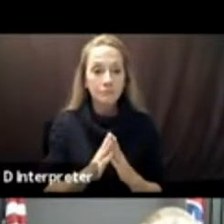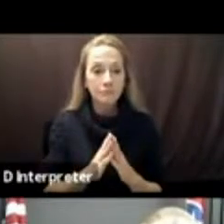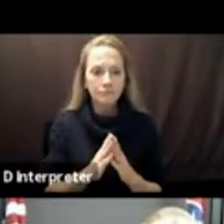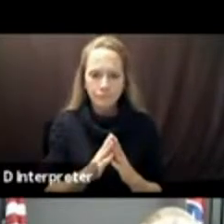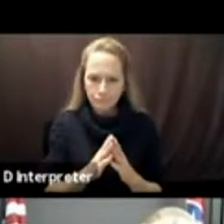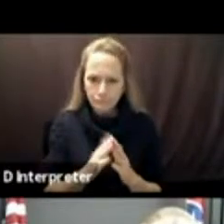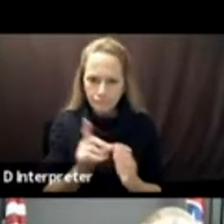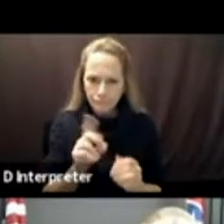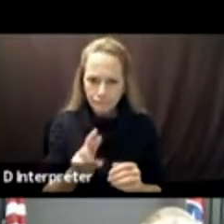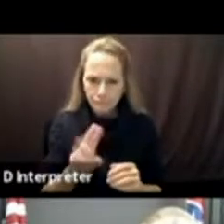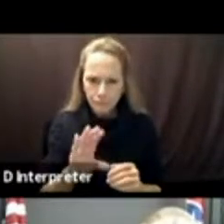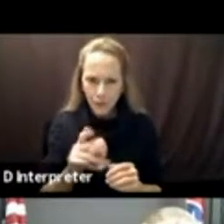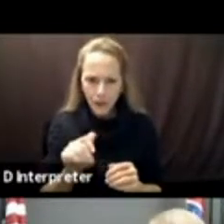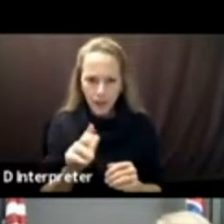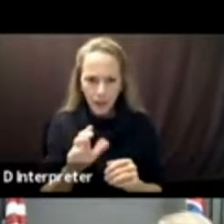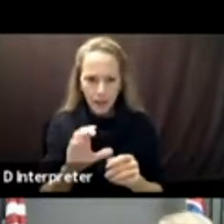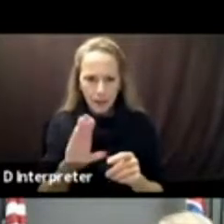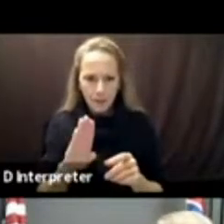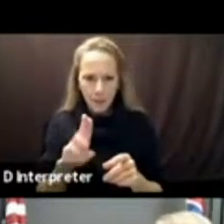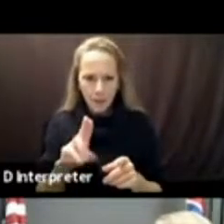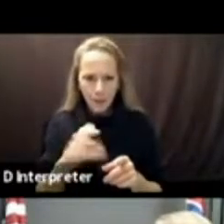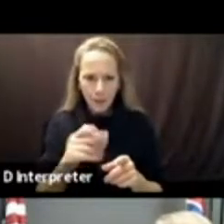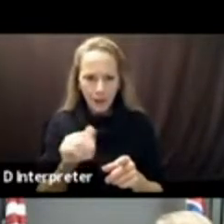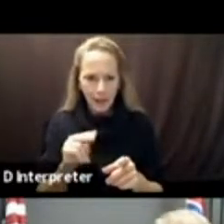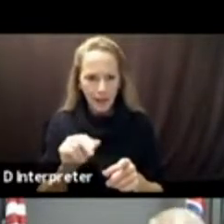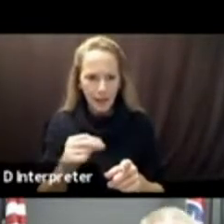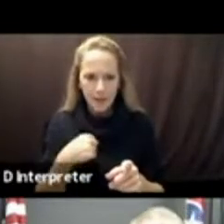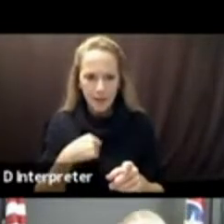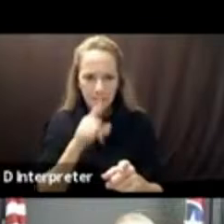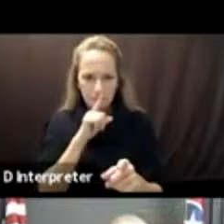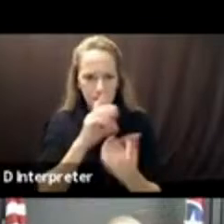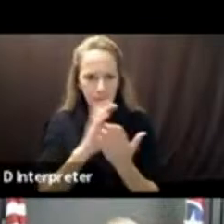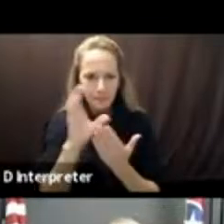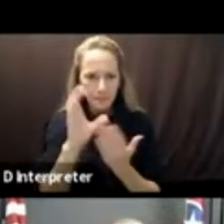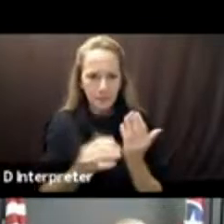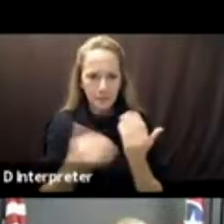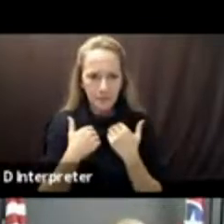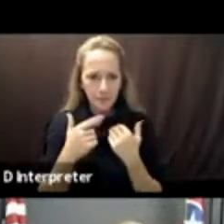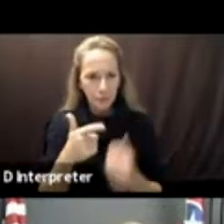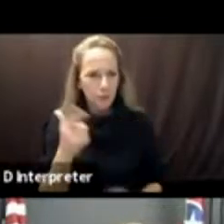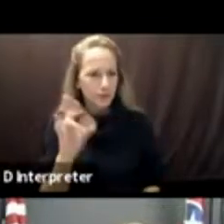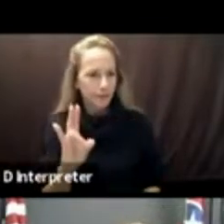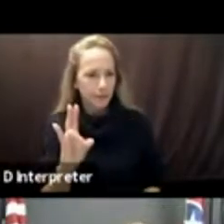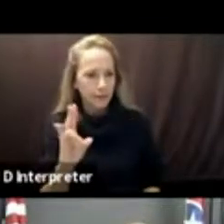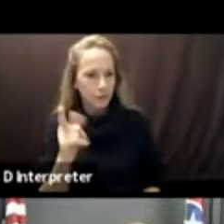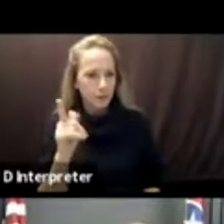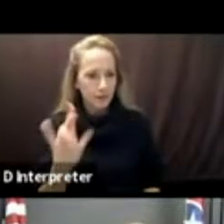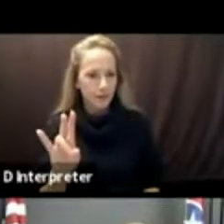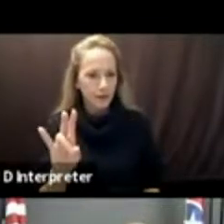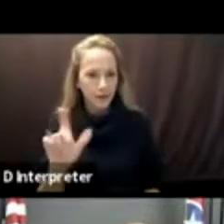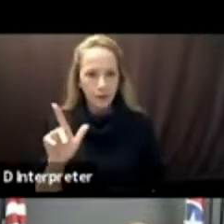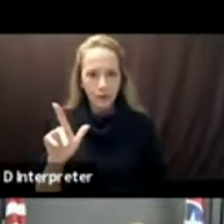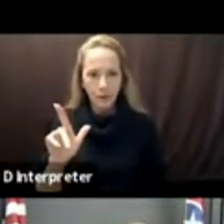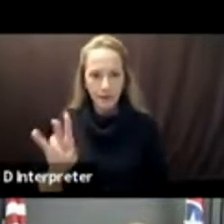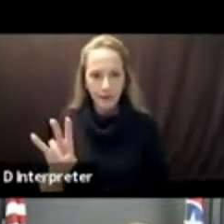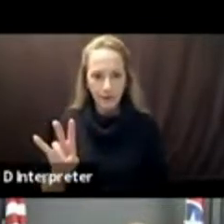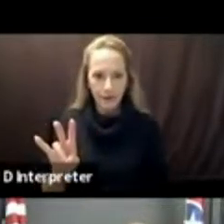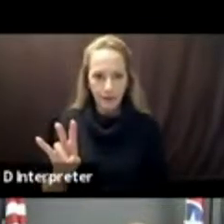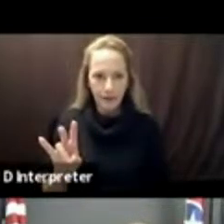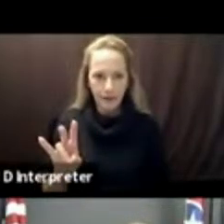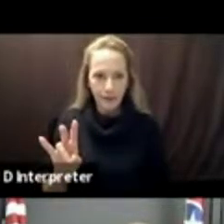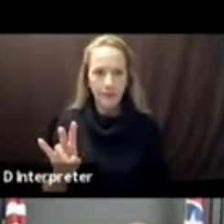Dr. Buchanan, do you have the date for the next meeting? Because I don't have a calendar in front of me right now. 27th. 27th of